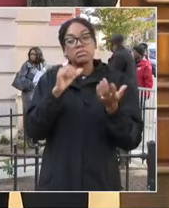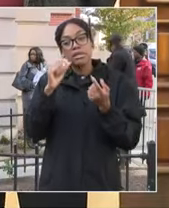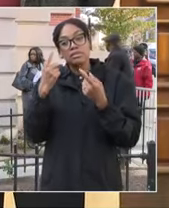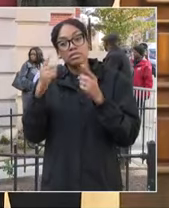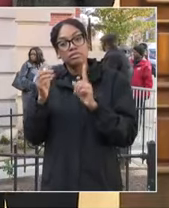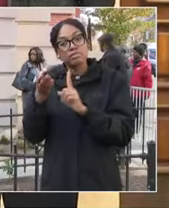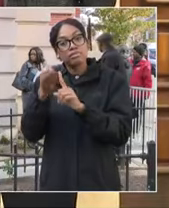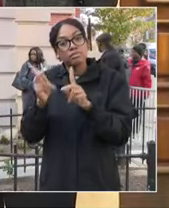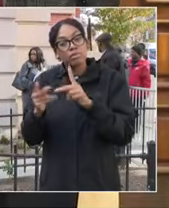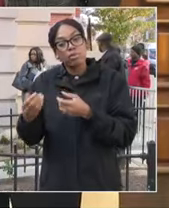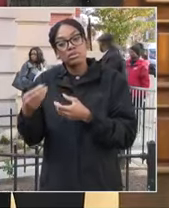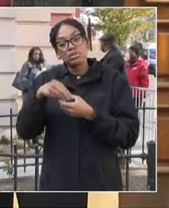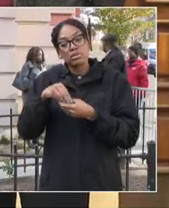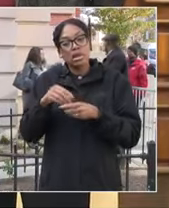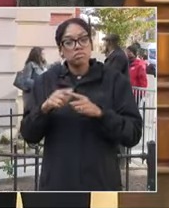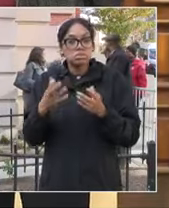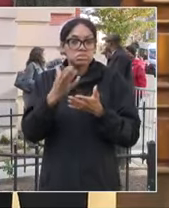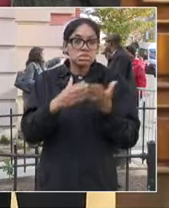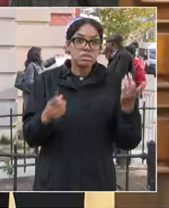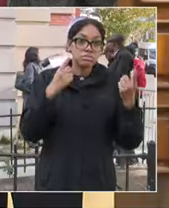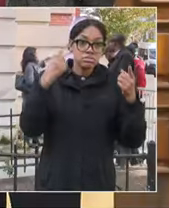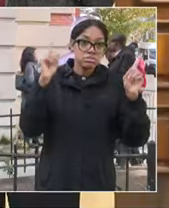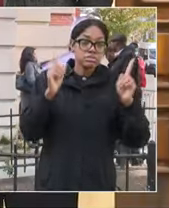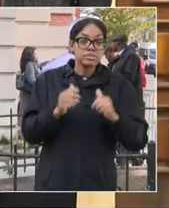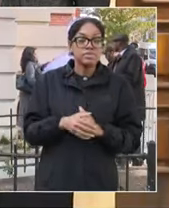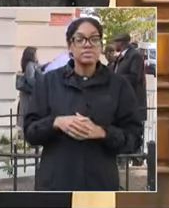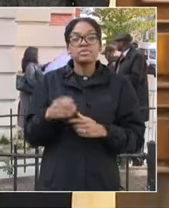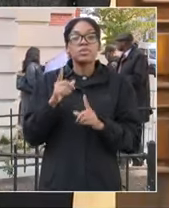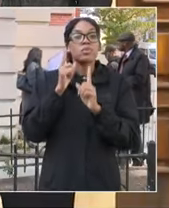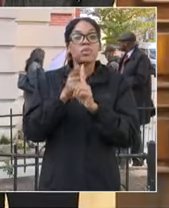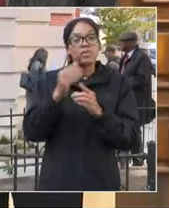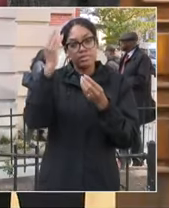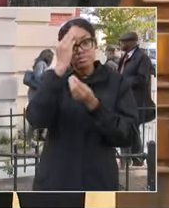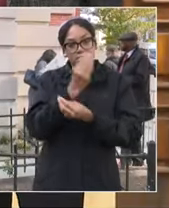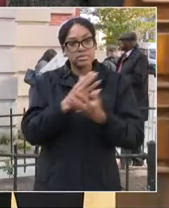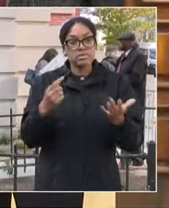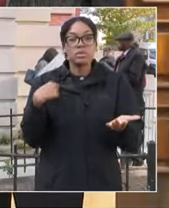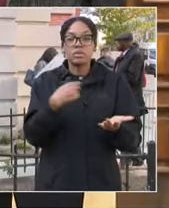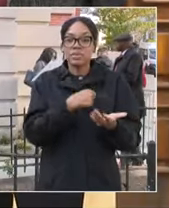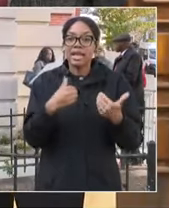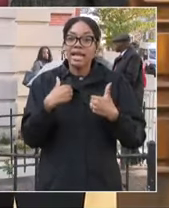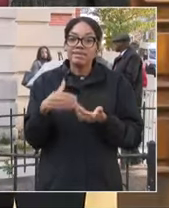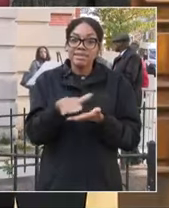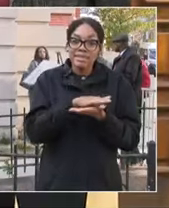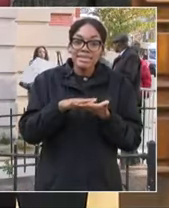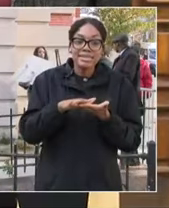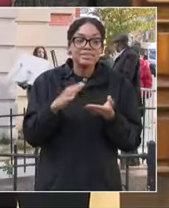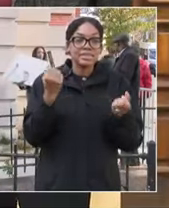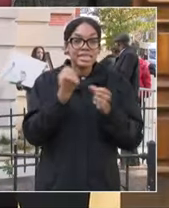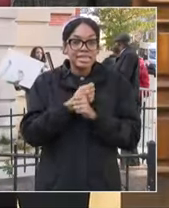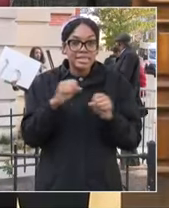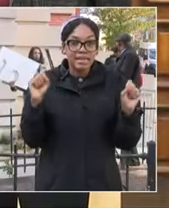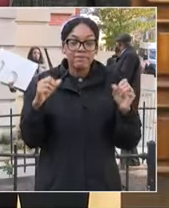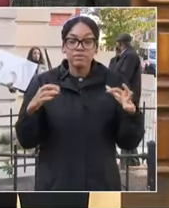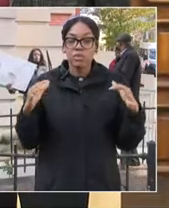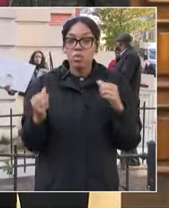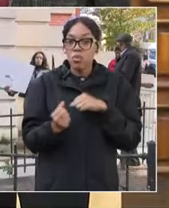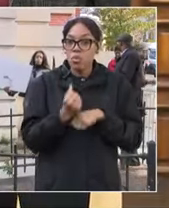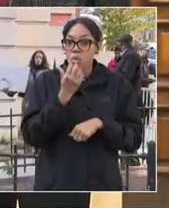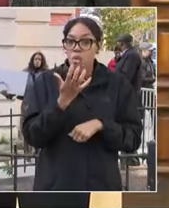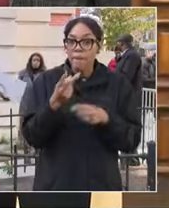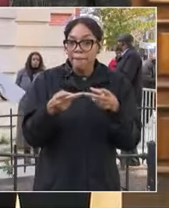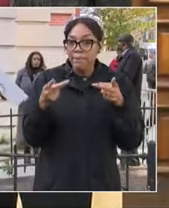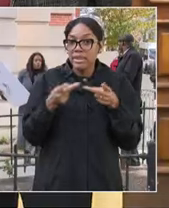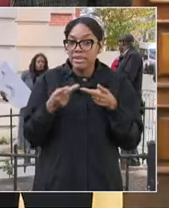come inside. Our goal is to let them know that we have a clean, safe, warm place And it's dangerous in